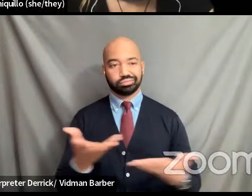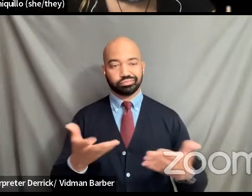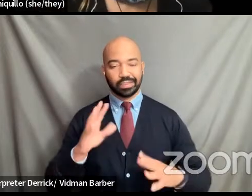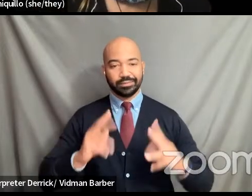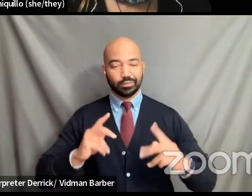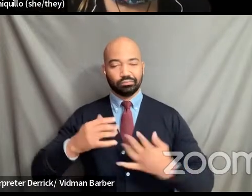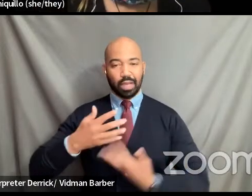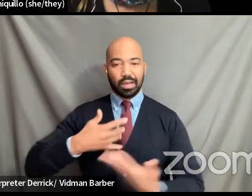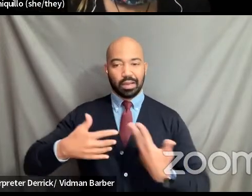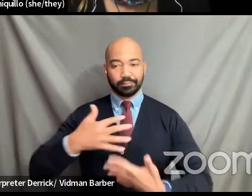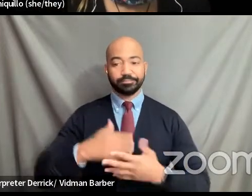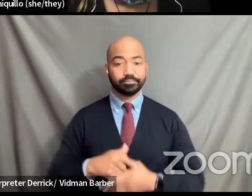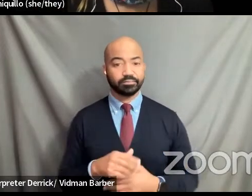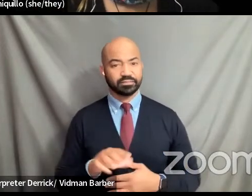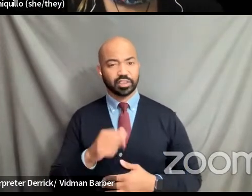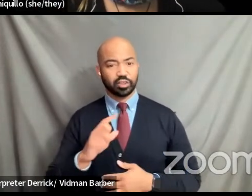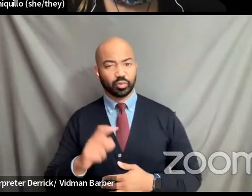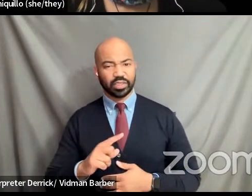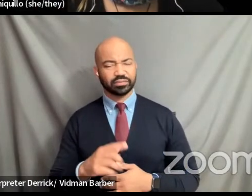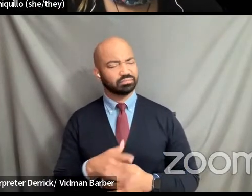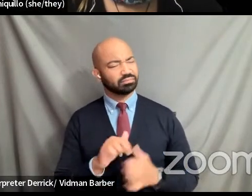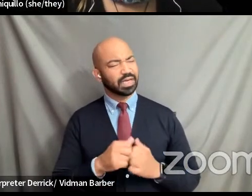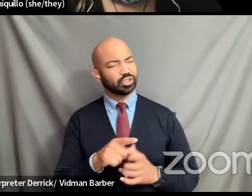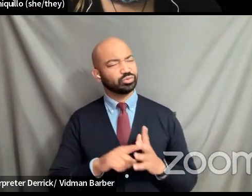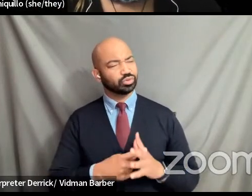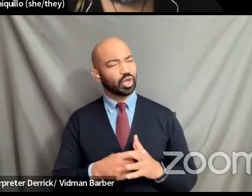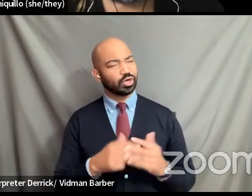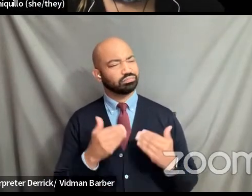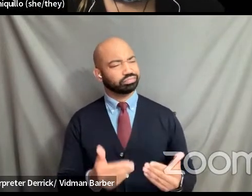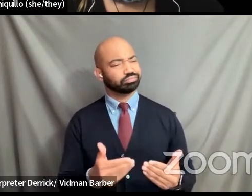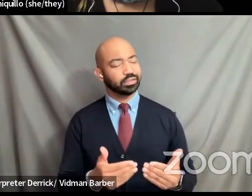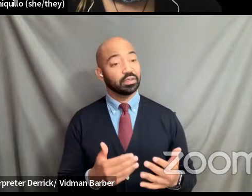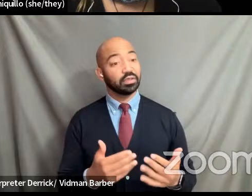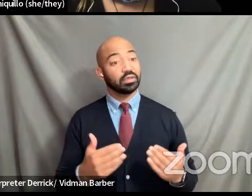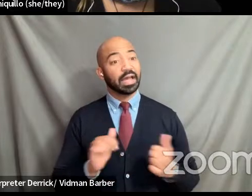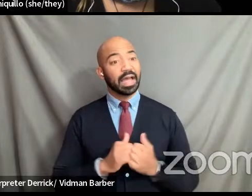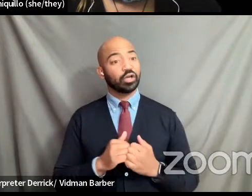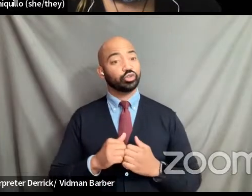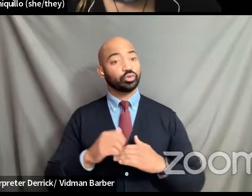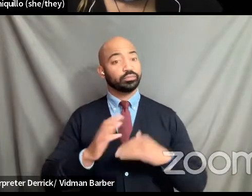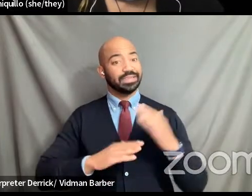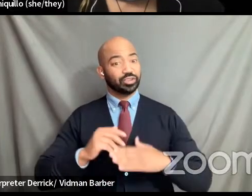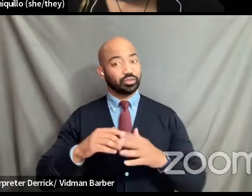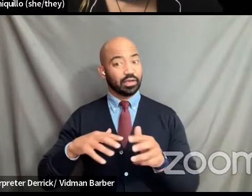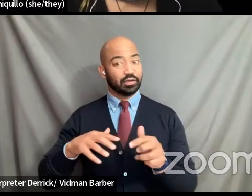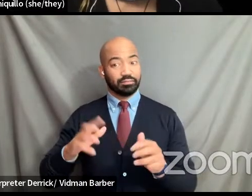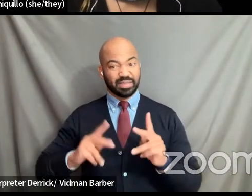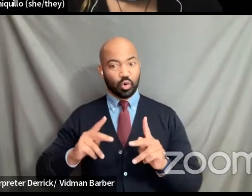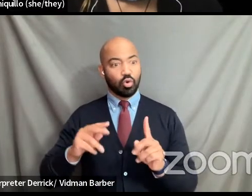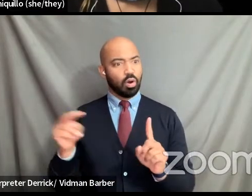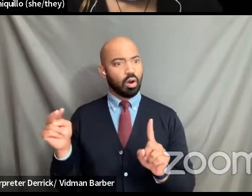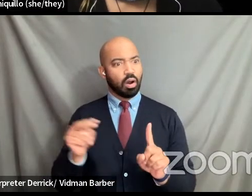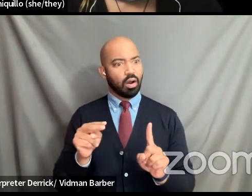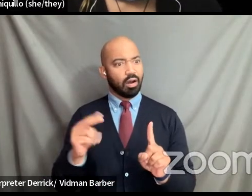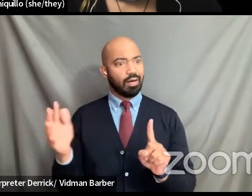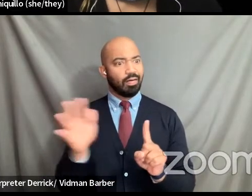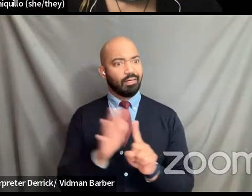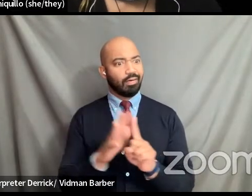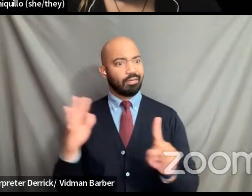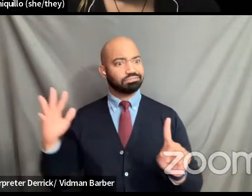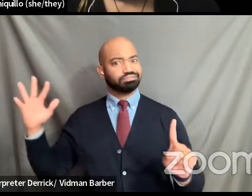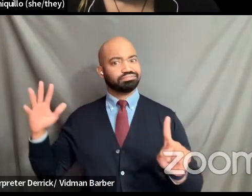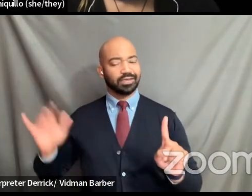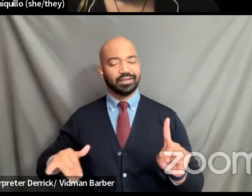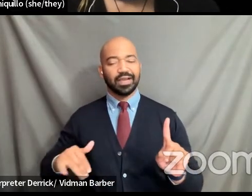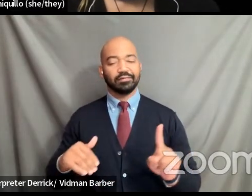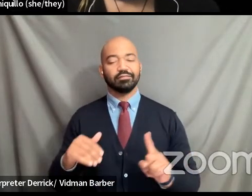another question was, how do you get started though? How can you build followers? And so I think the first thing is make sure that you have a public